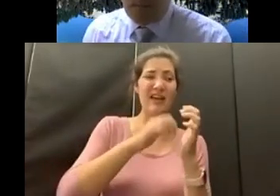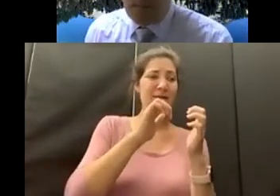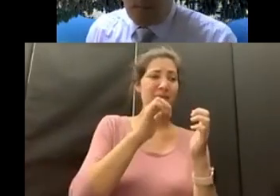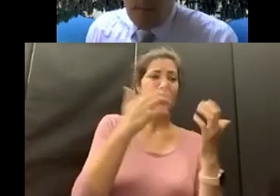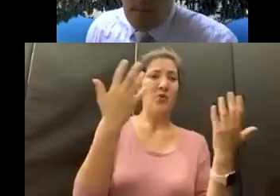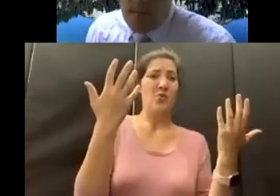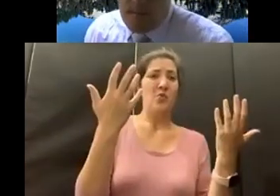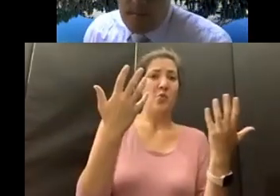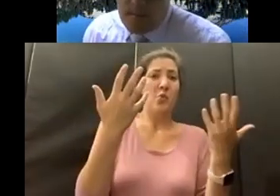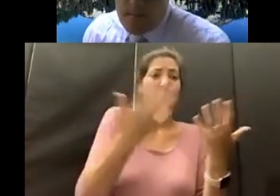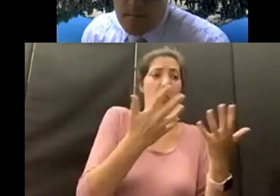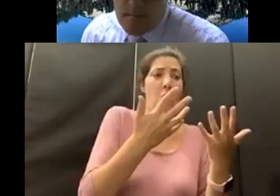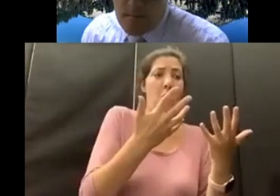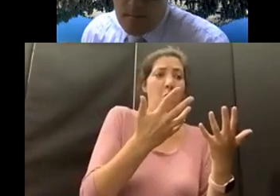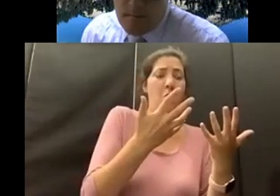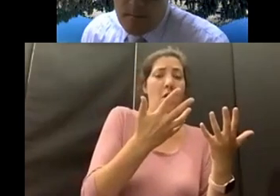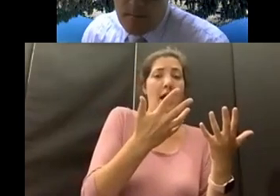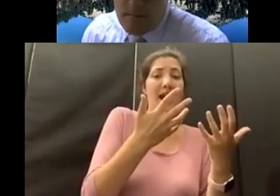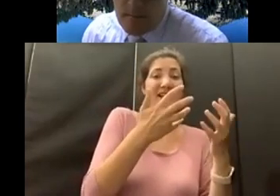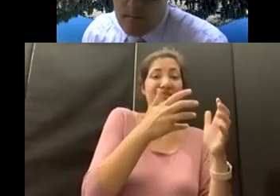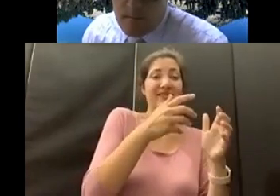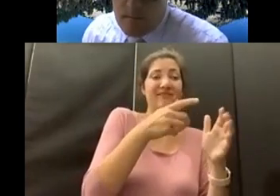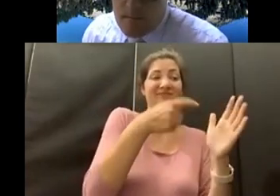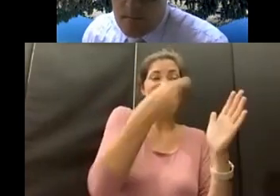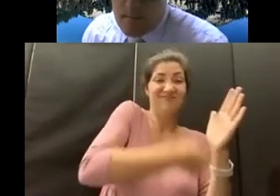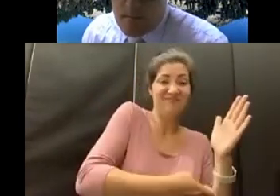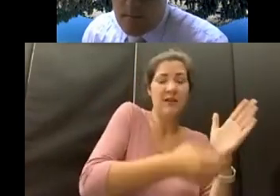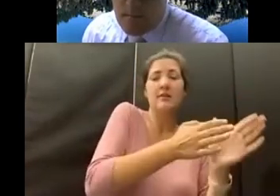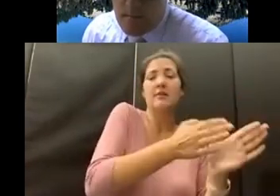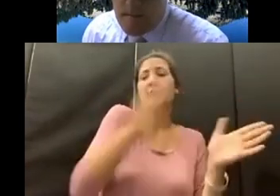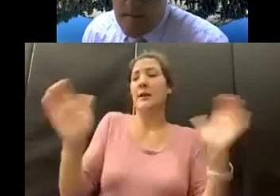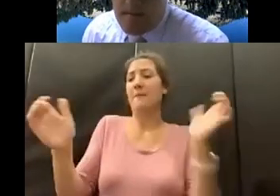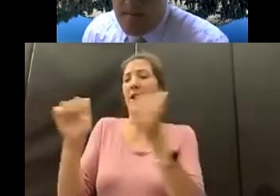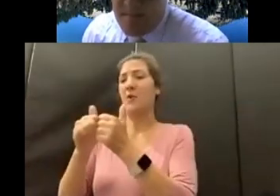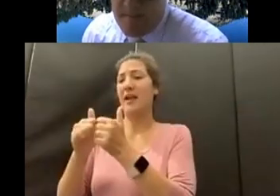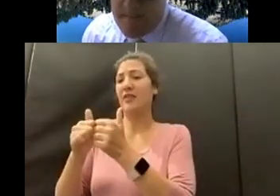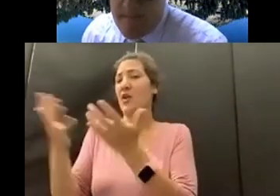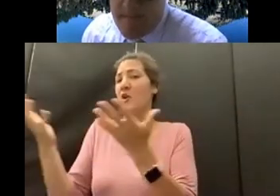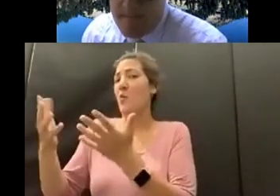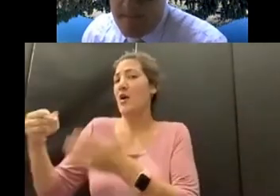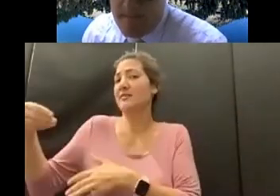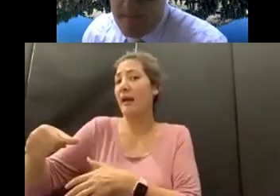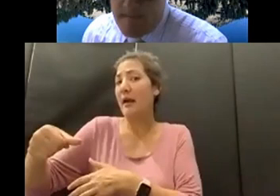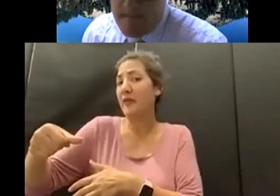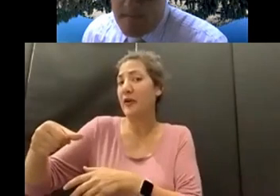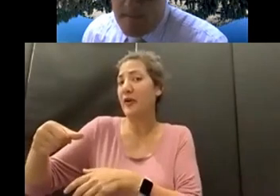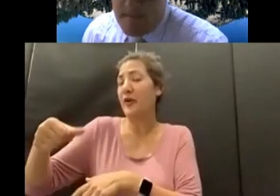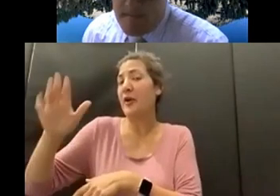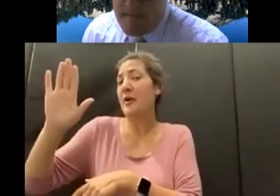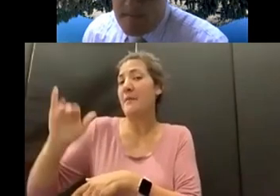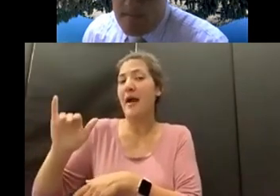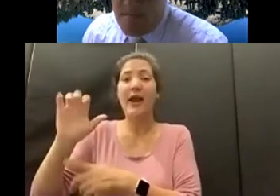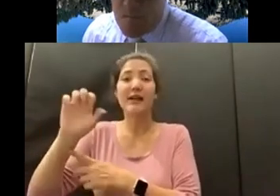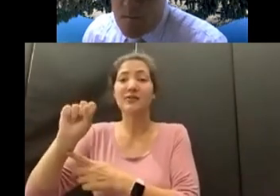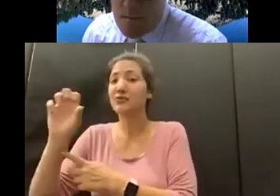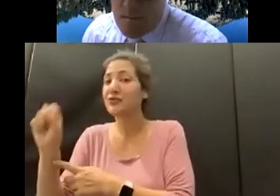covered, you know, to be able to go into a skilled nursing facility. So she continues that, of course,